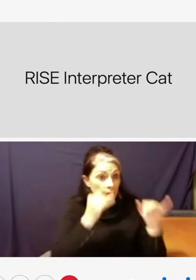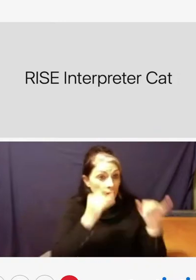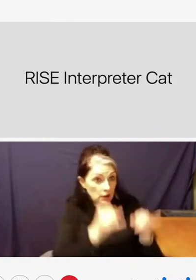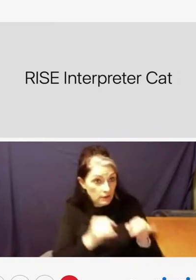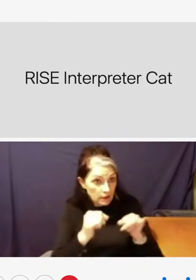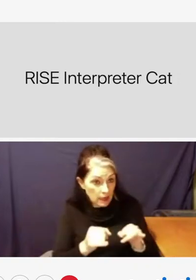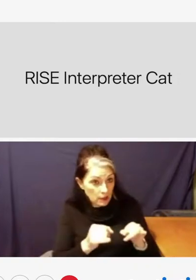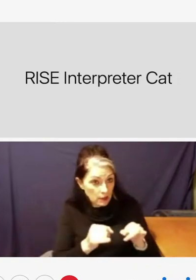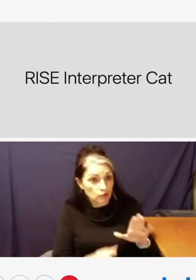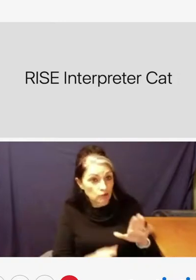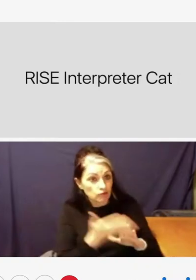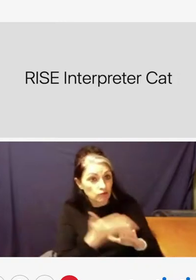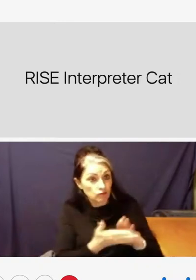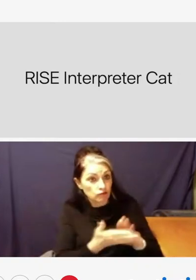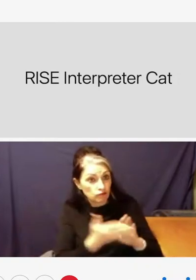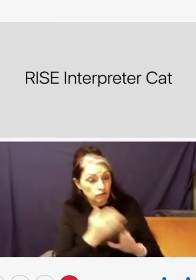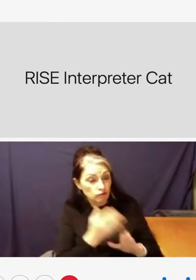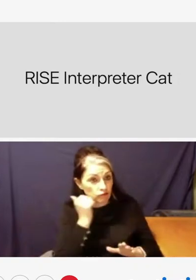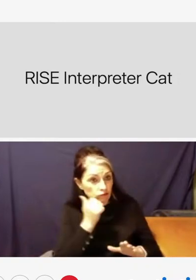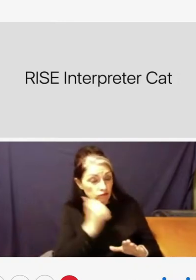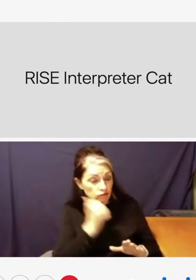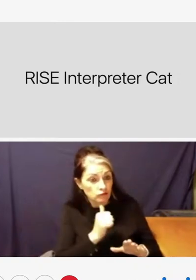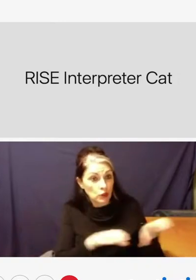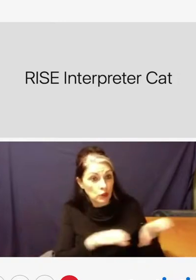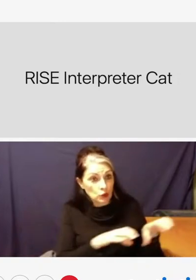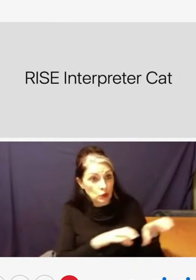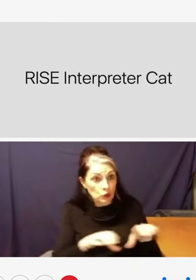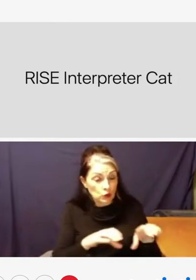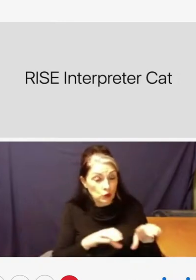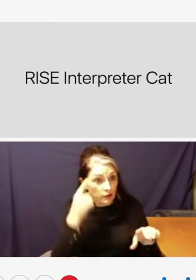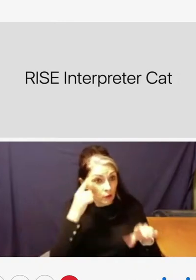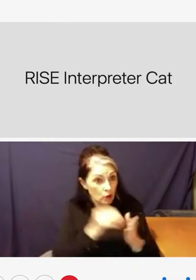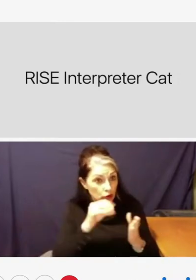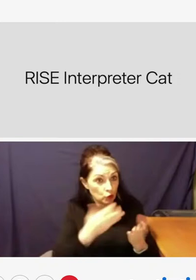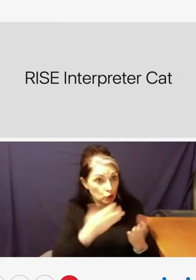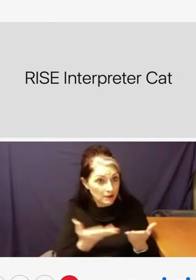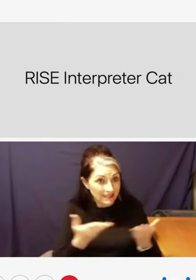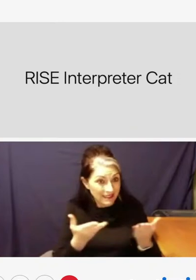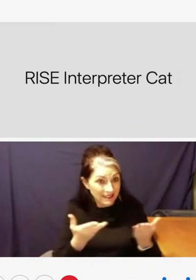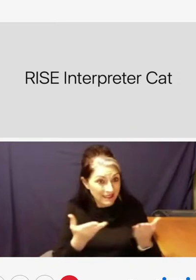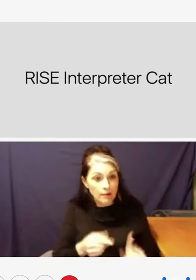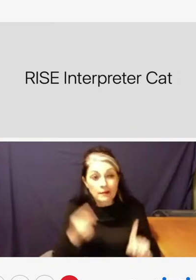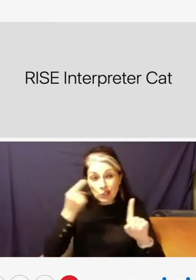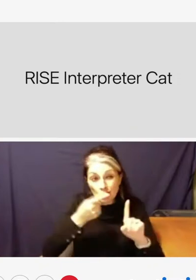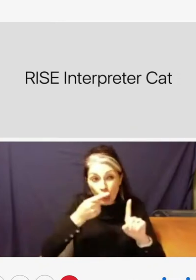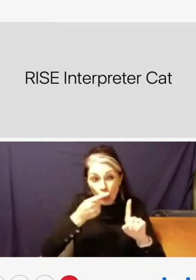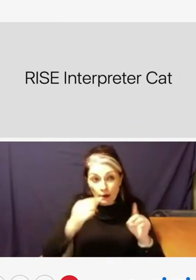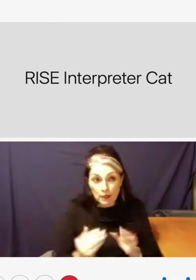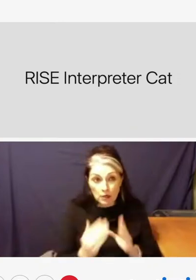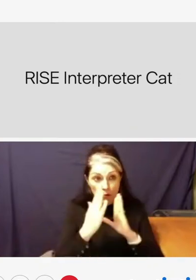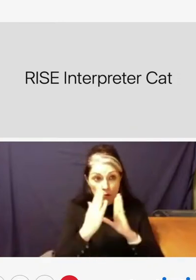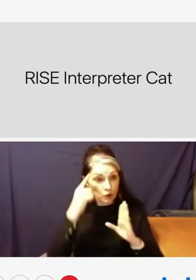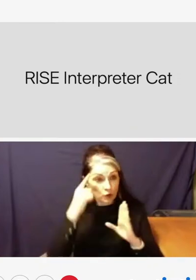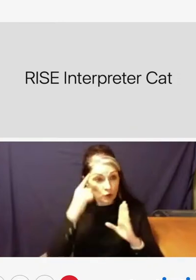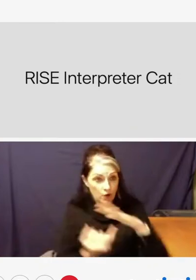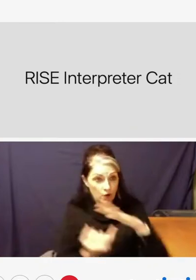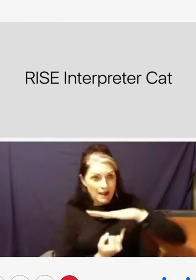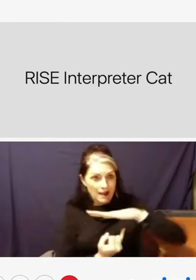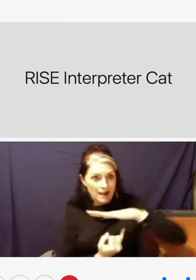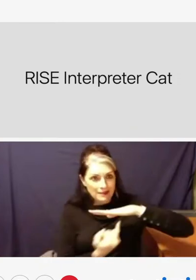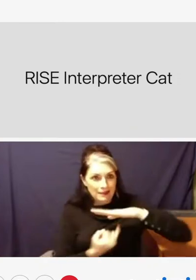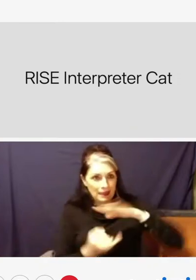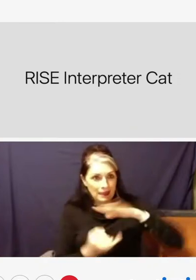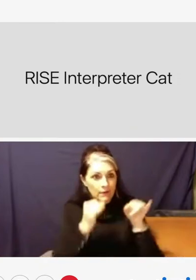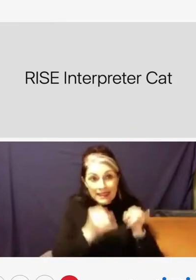still manage uh with the students that are there there is a targeted approach to trying to isolate those individuals who